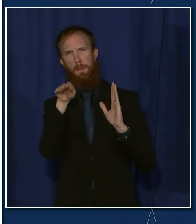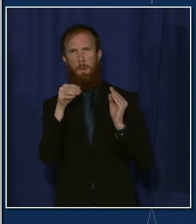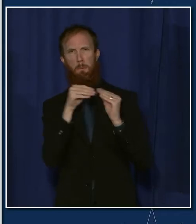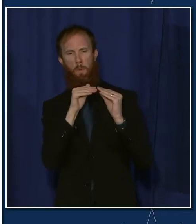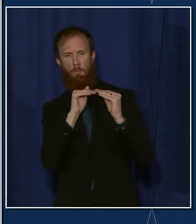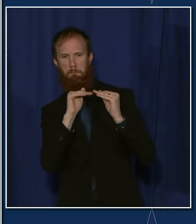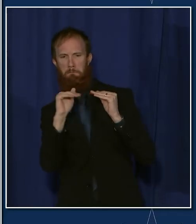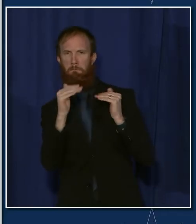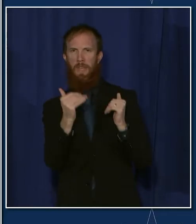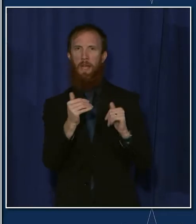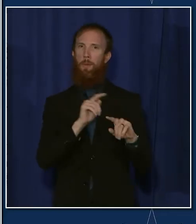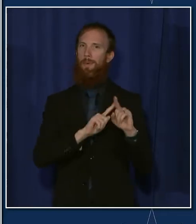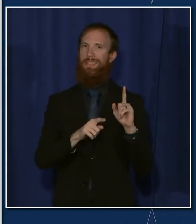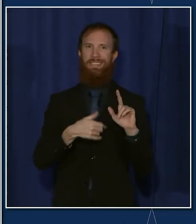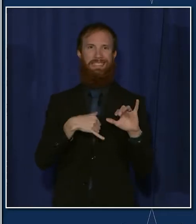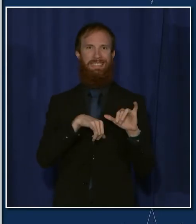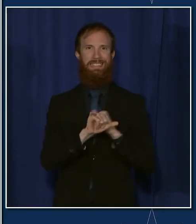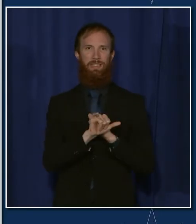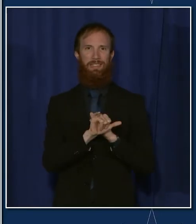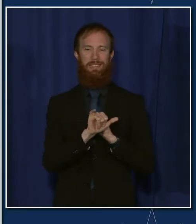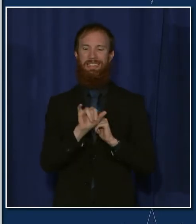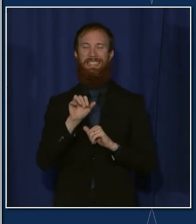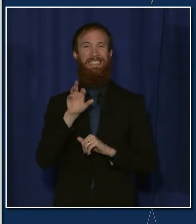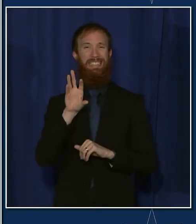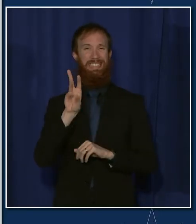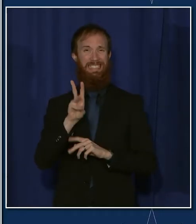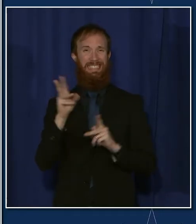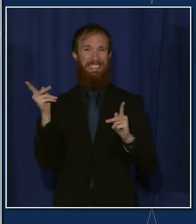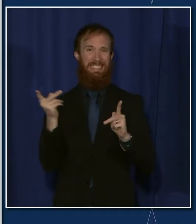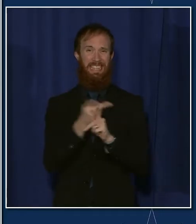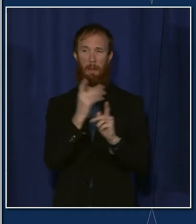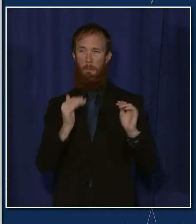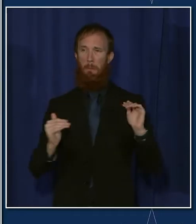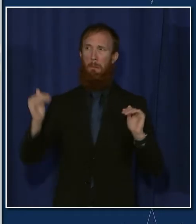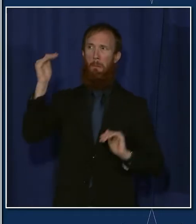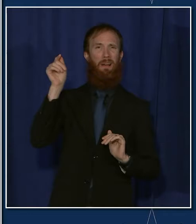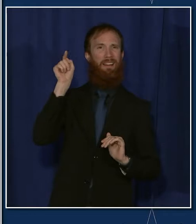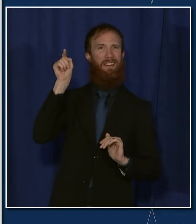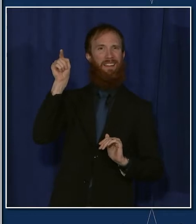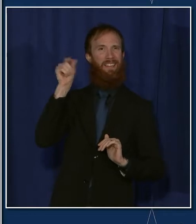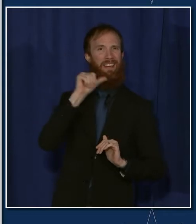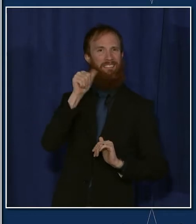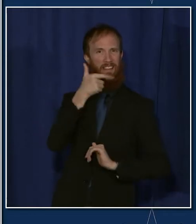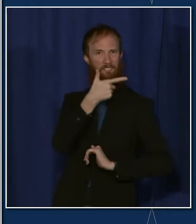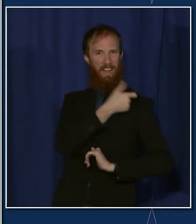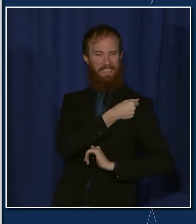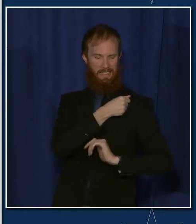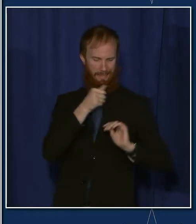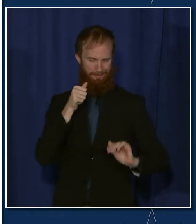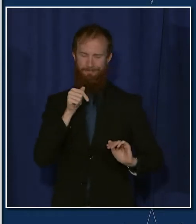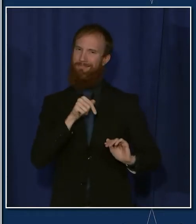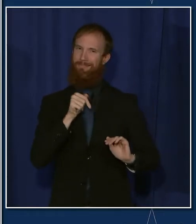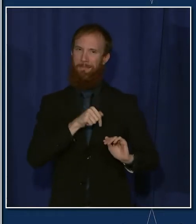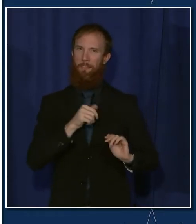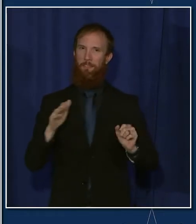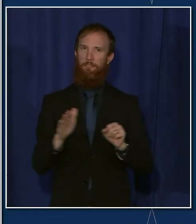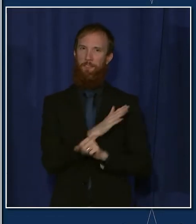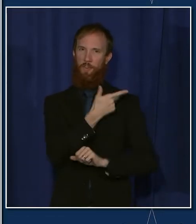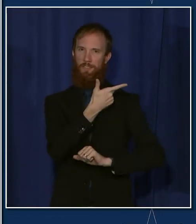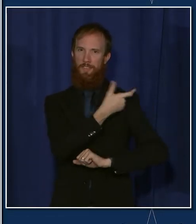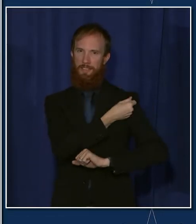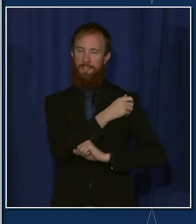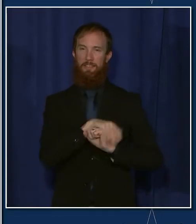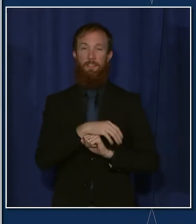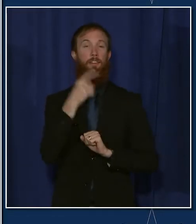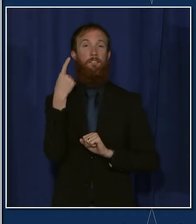to see 6 times the rate of cases in unvaccinated Americans versus fully vaccinated Americans. And for deaths, we